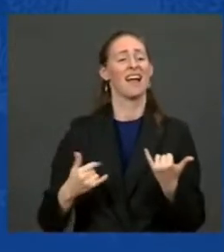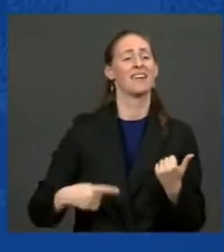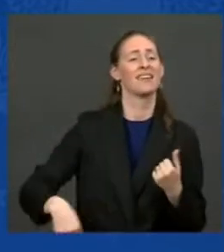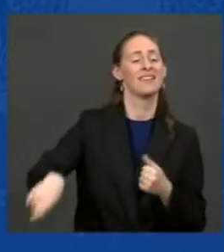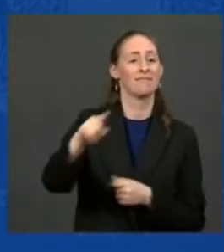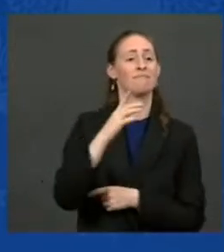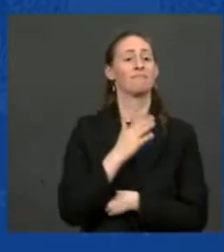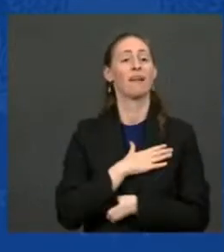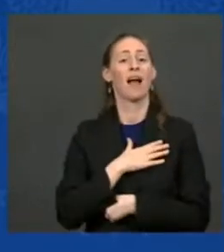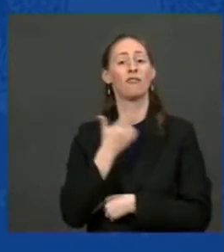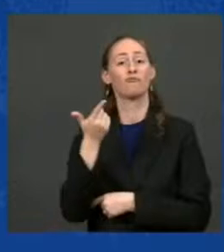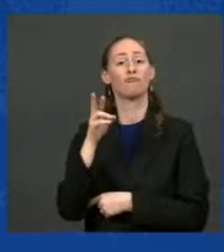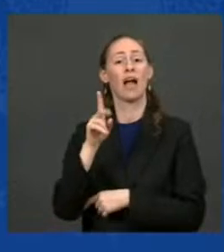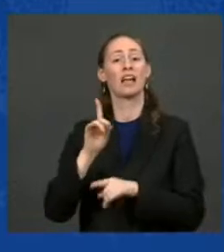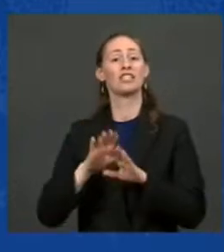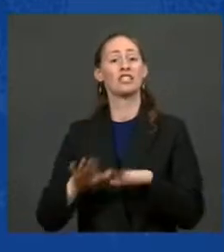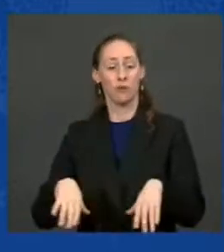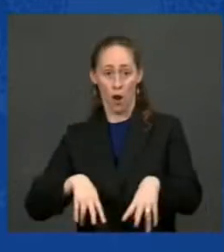looking to.